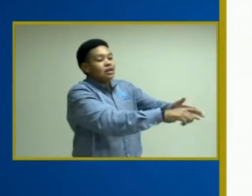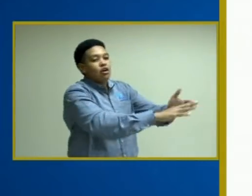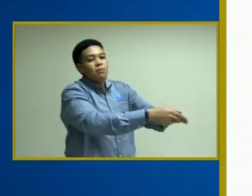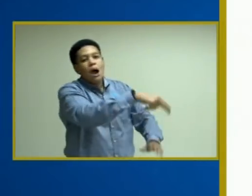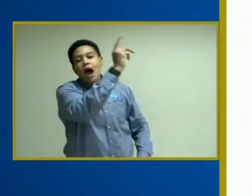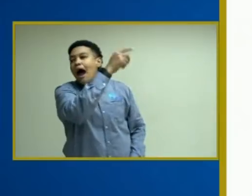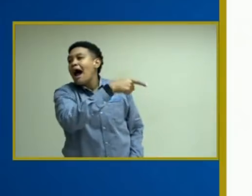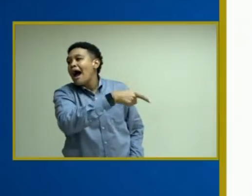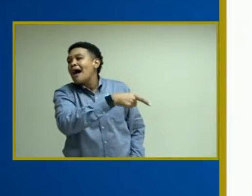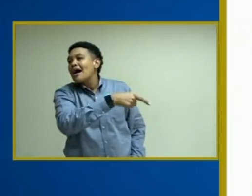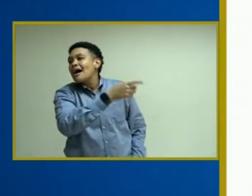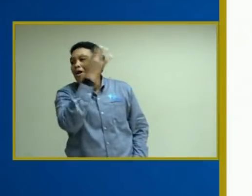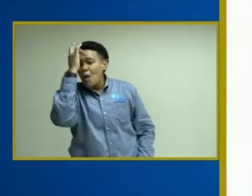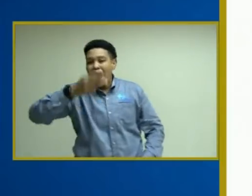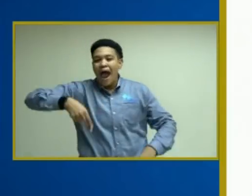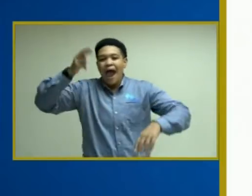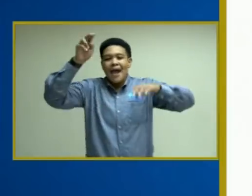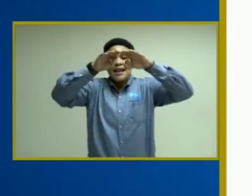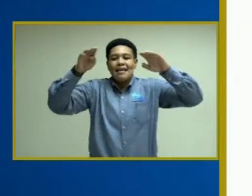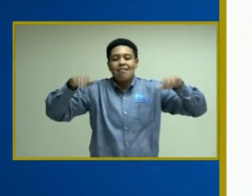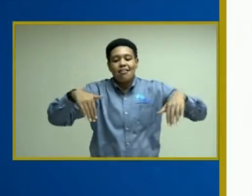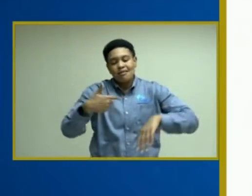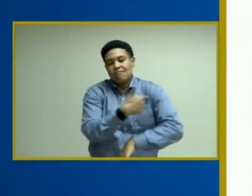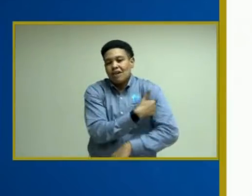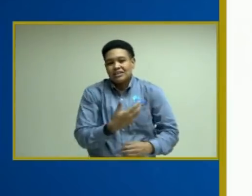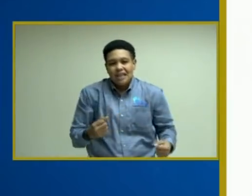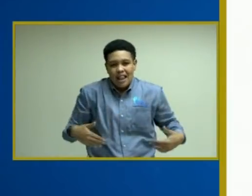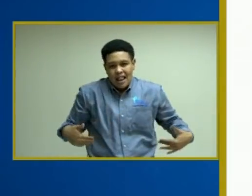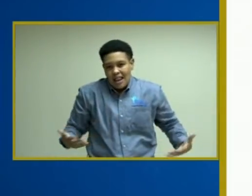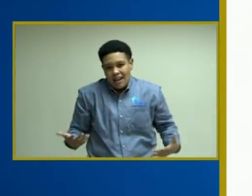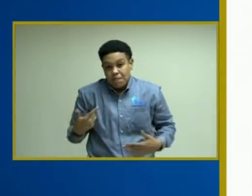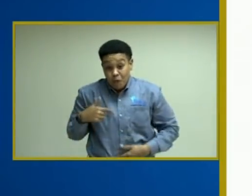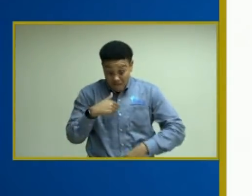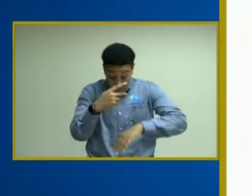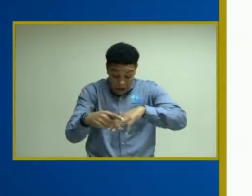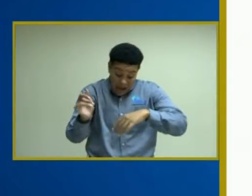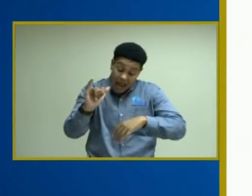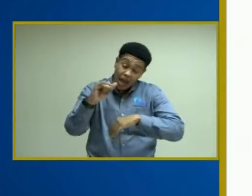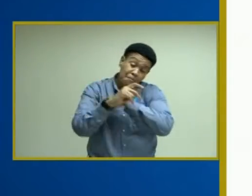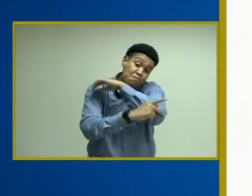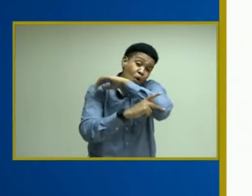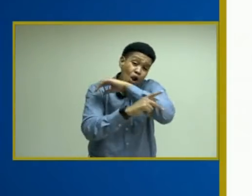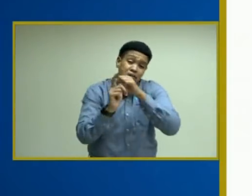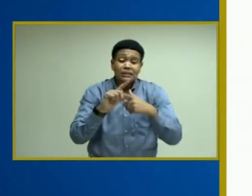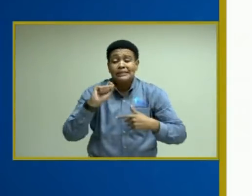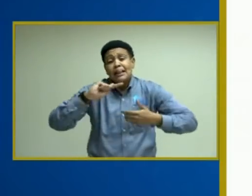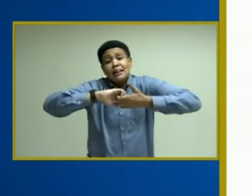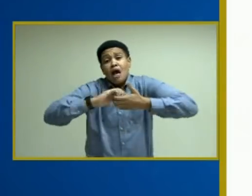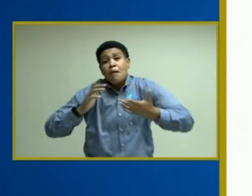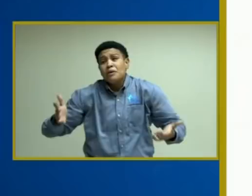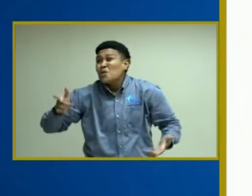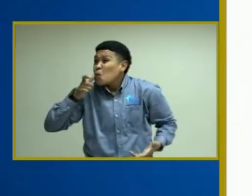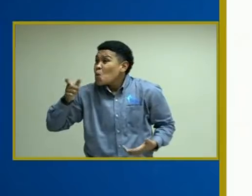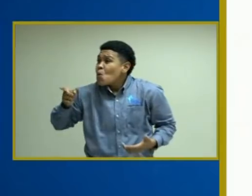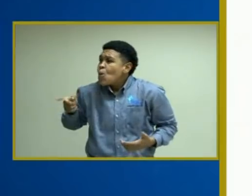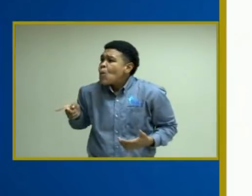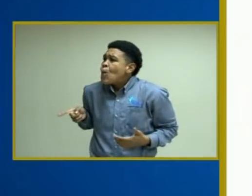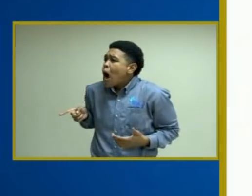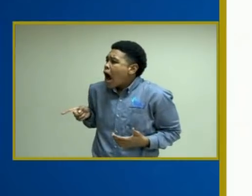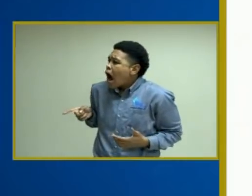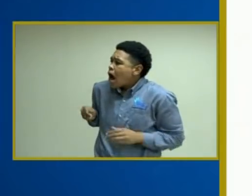high because there's a high level of unvaccination. We have parishes like Portland and St. Thomas that are even higher,